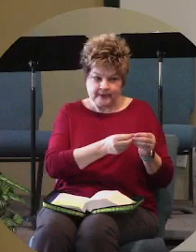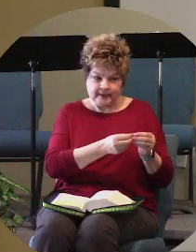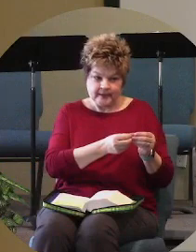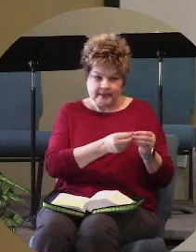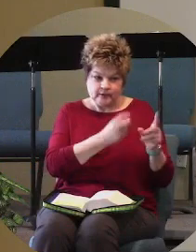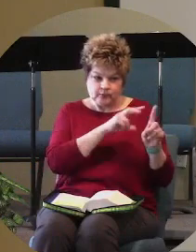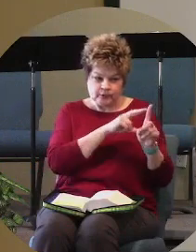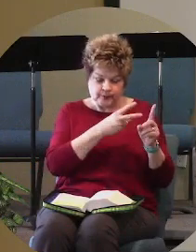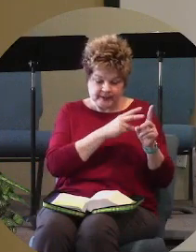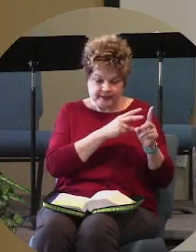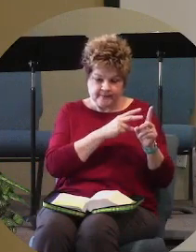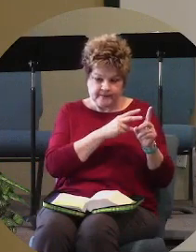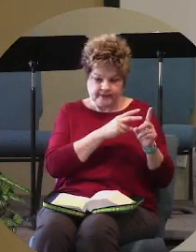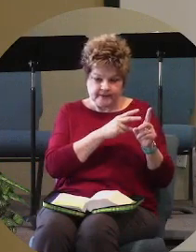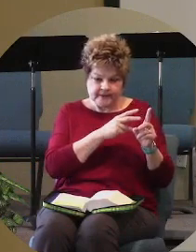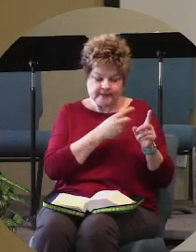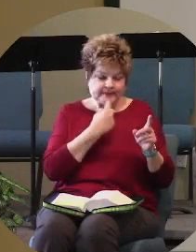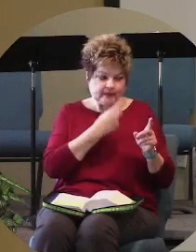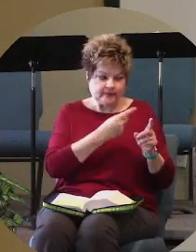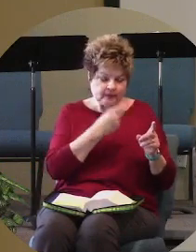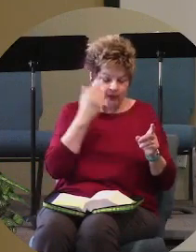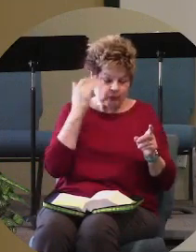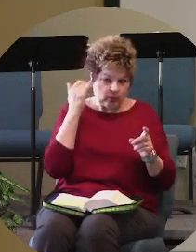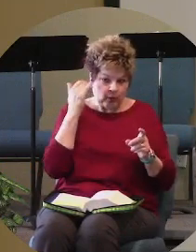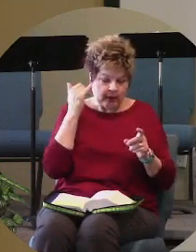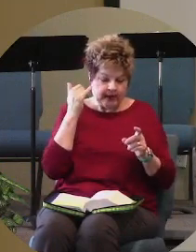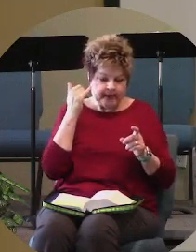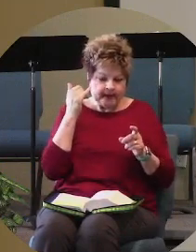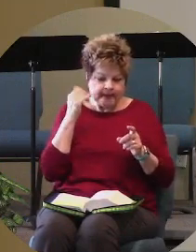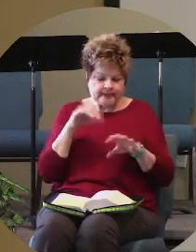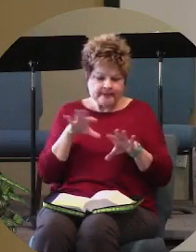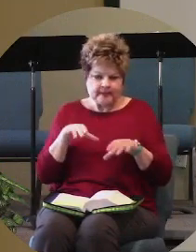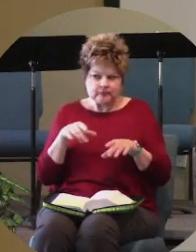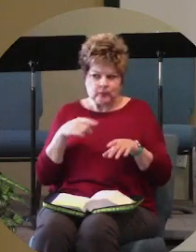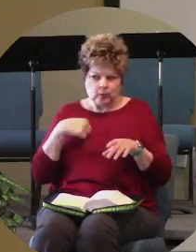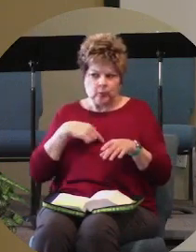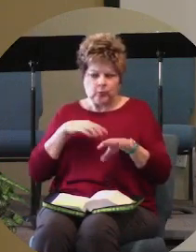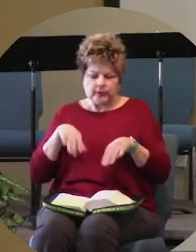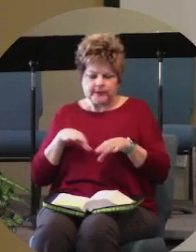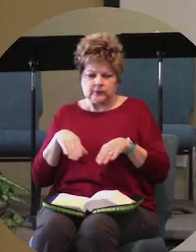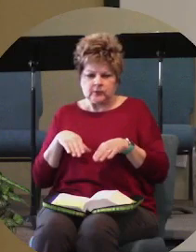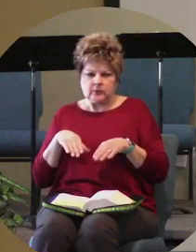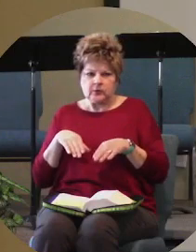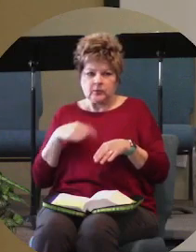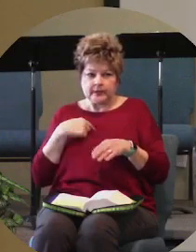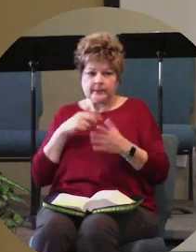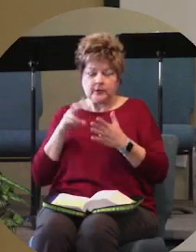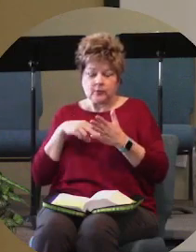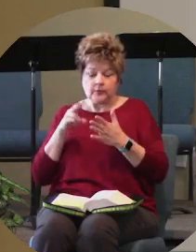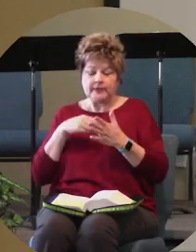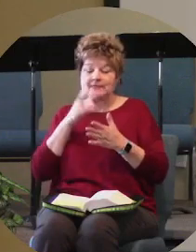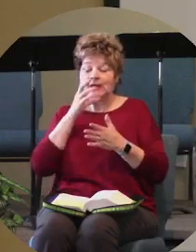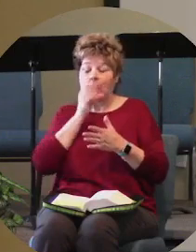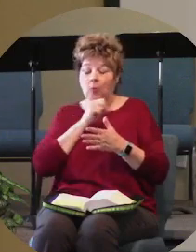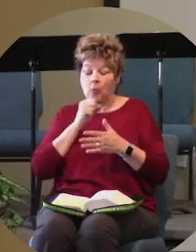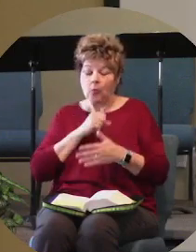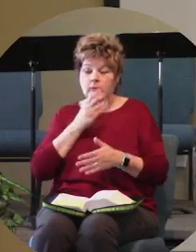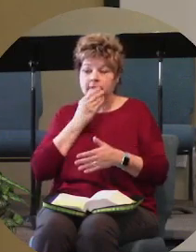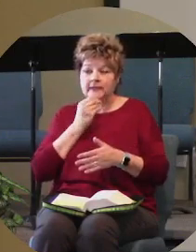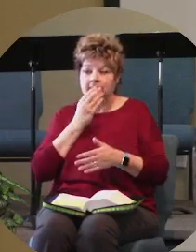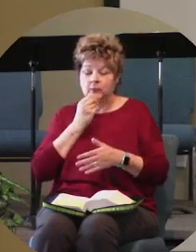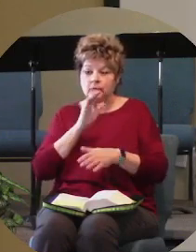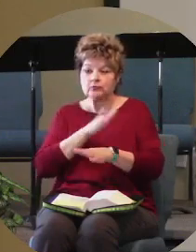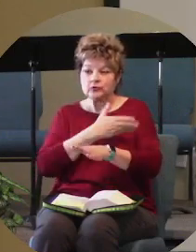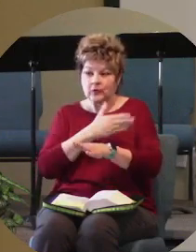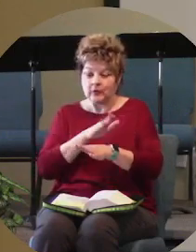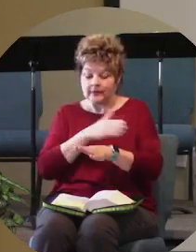whys. And then he does what we do, and I don't know if you guys know this or not, but what I'm going to read is actually an old Hebrew song.